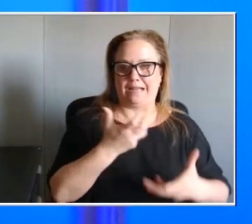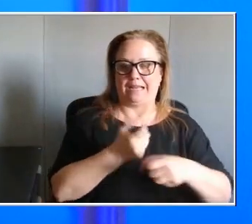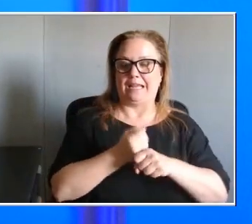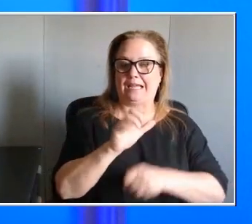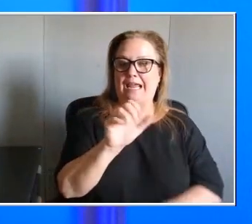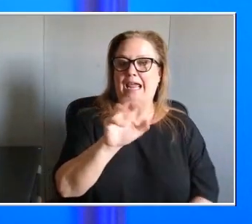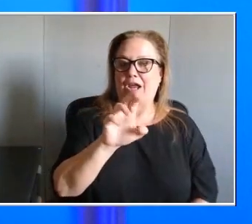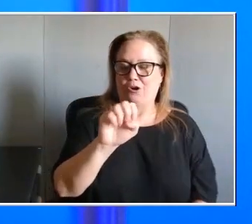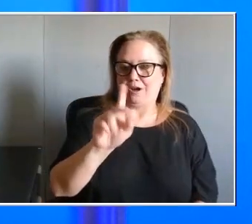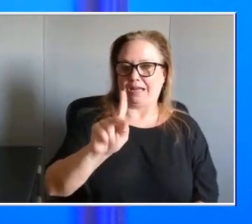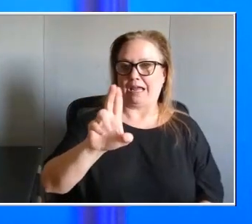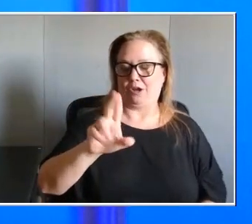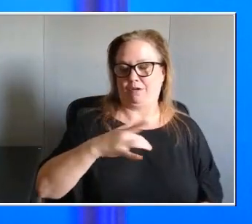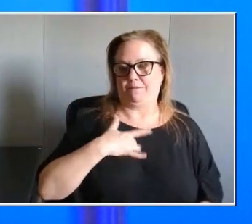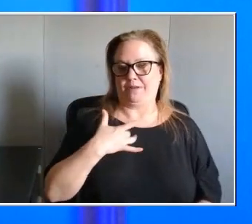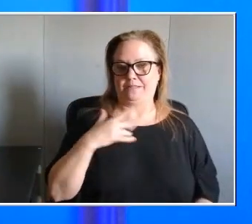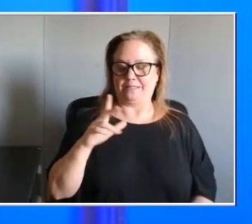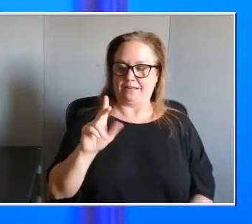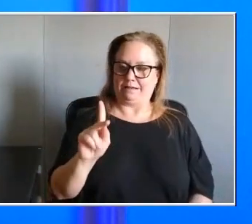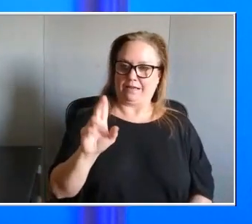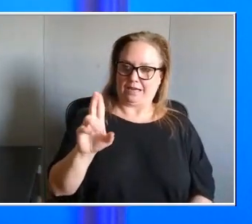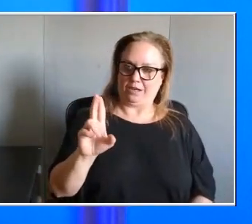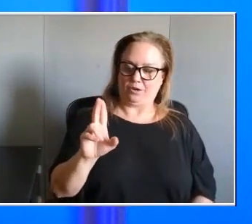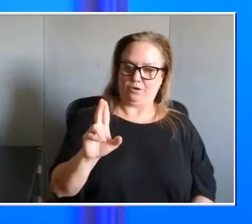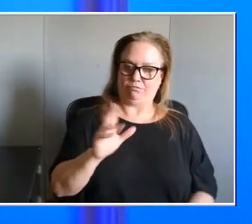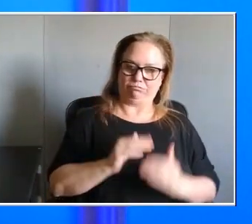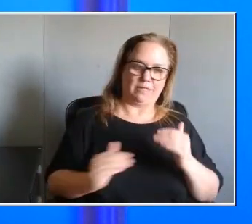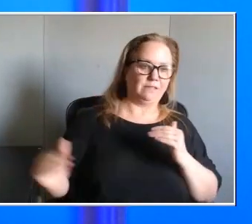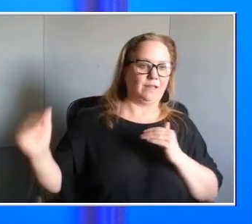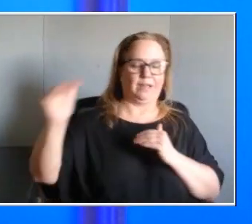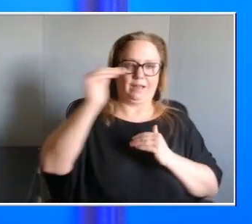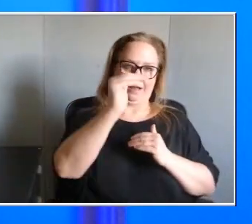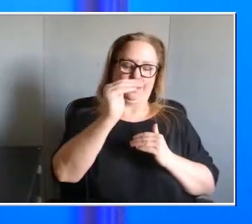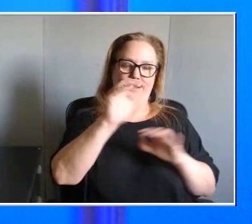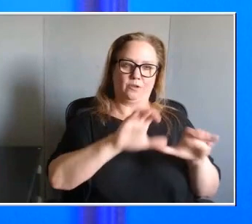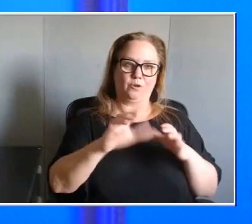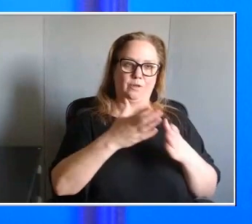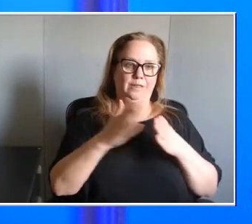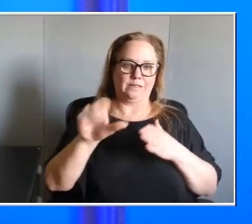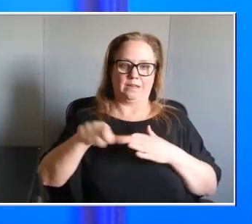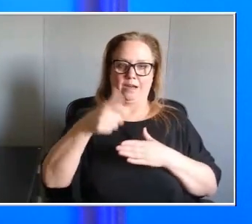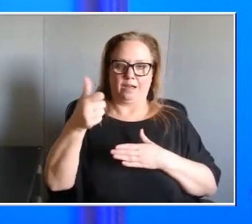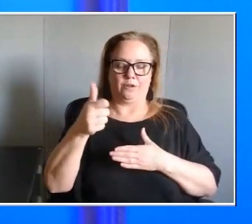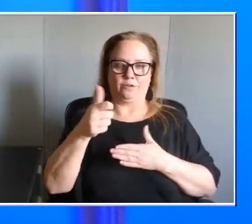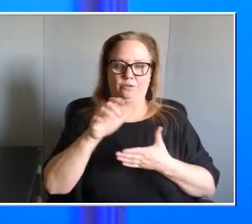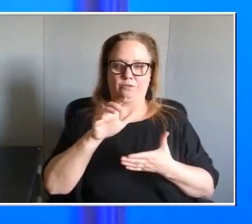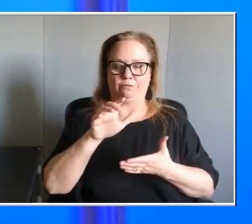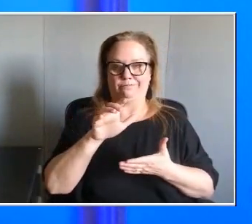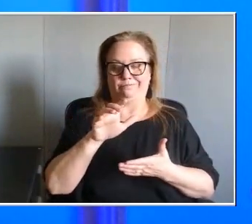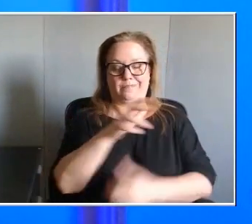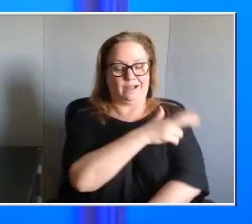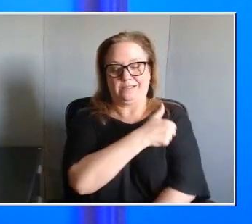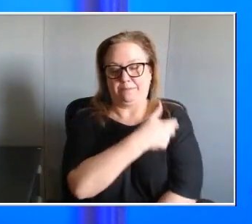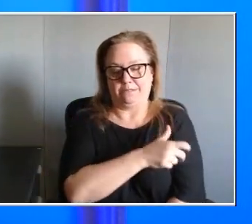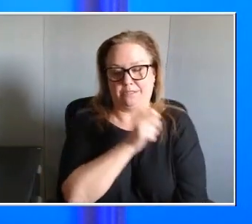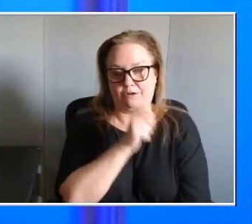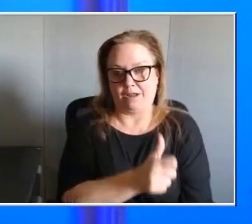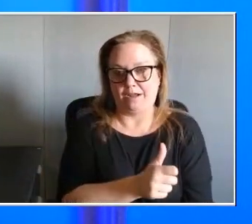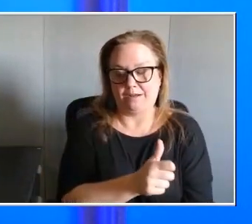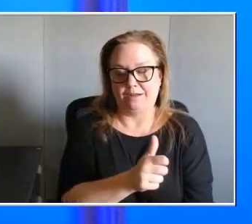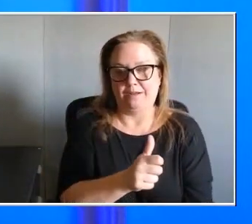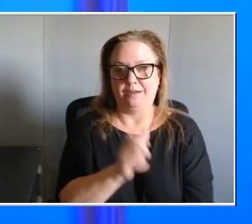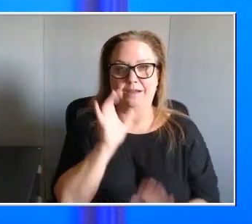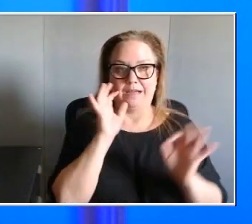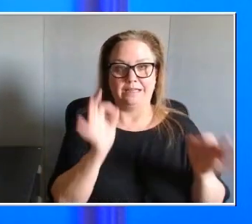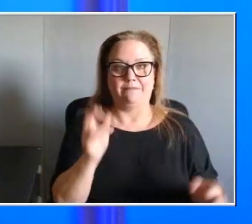and it makes them feel like KU is ahead of the game. They're doing things that other institutes aren't doing, and so that's definitely, now I hear people